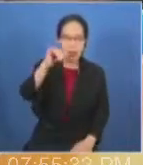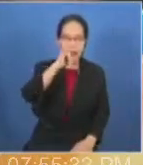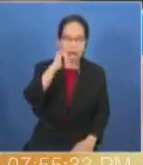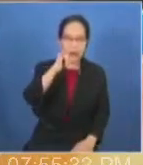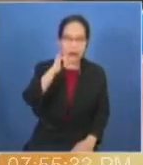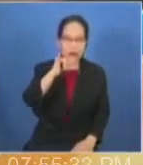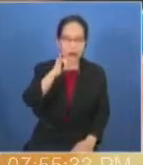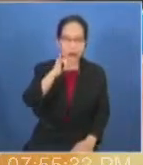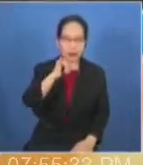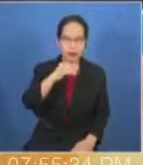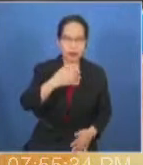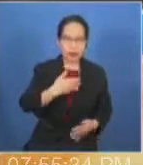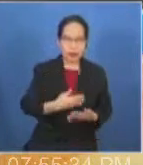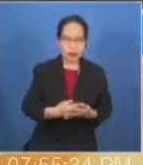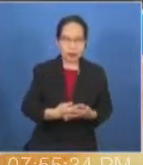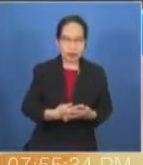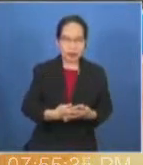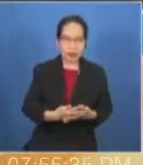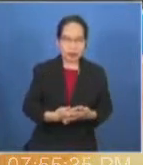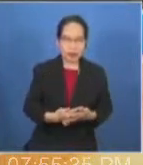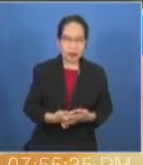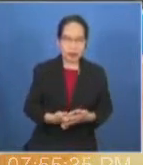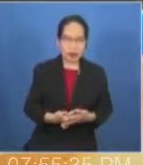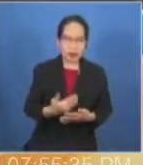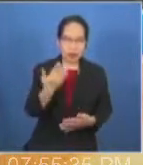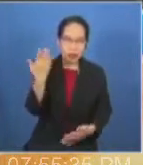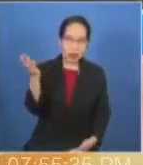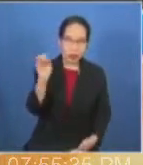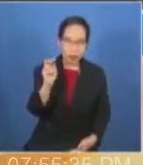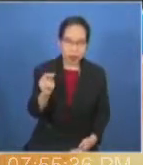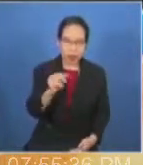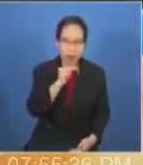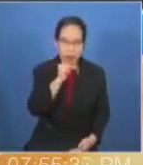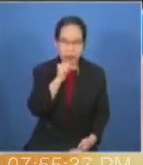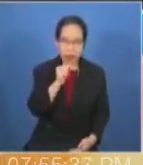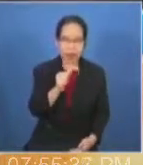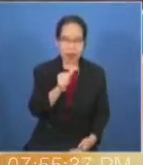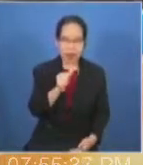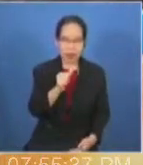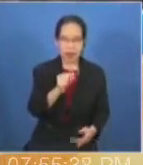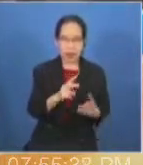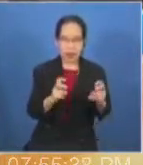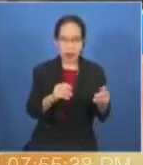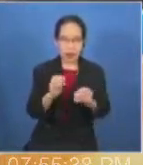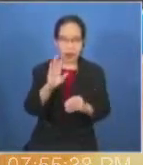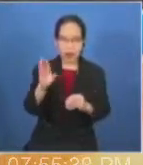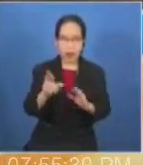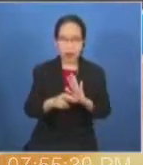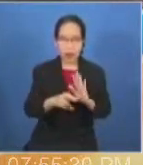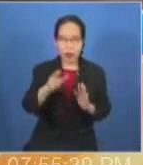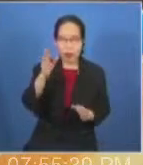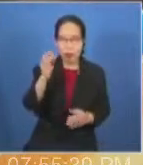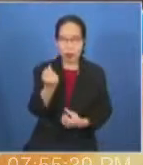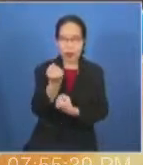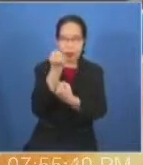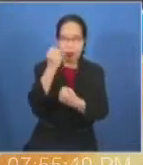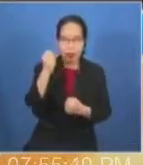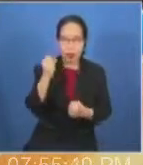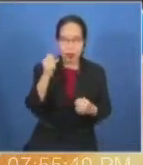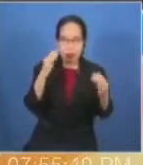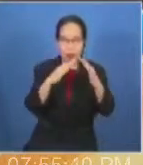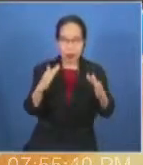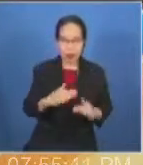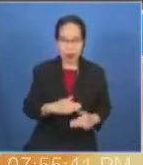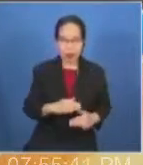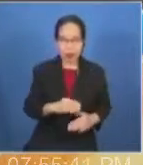I'm not drunk. Ryan, you can't even do your role as the pillar of this home. What do you